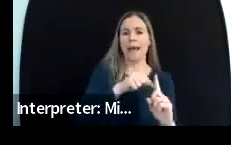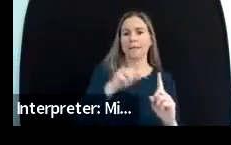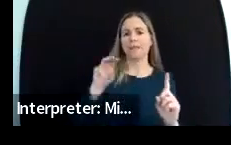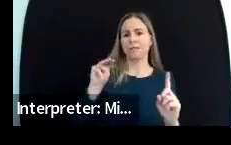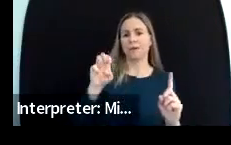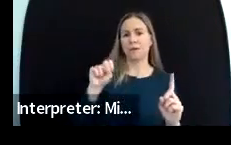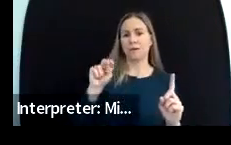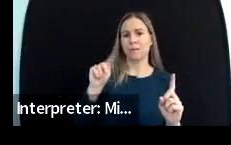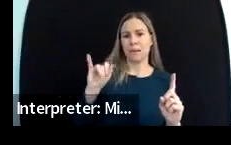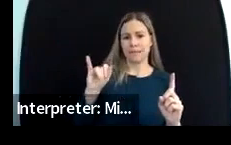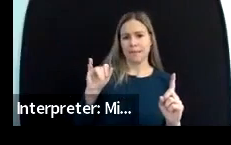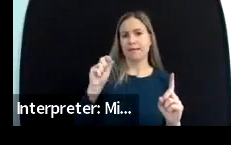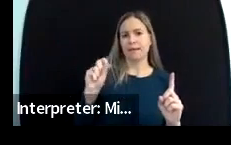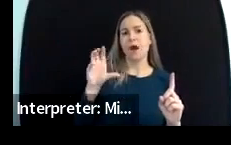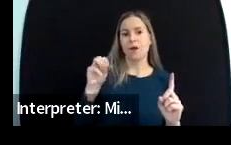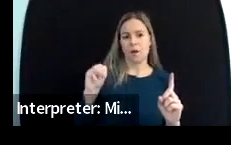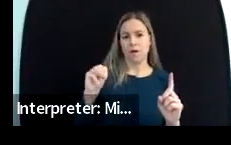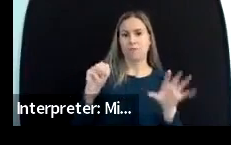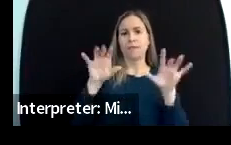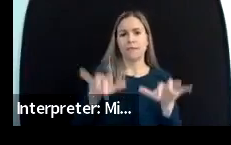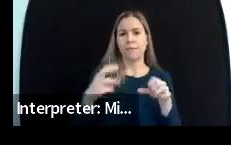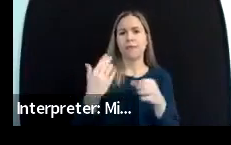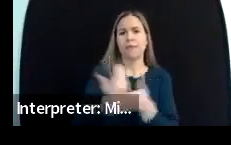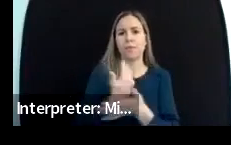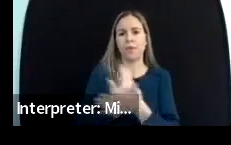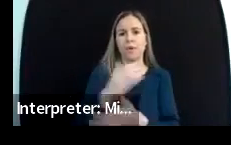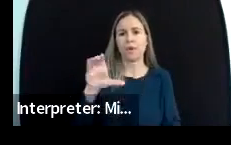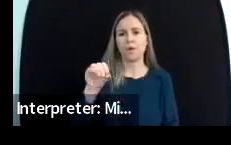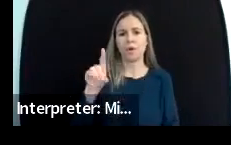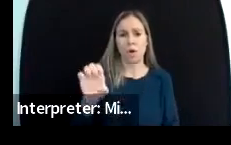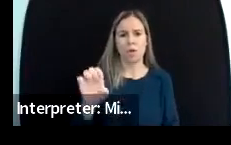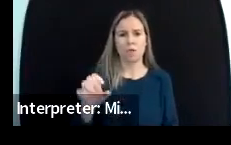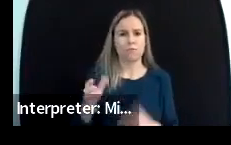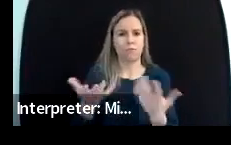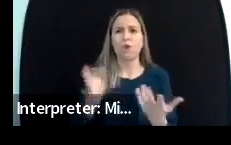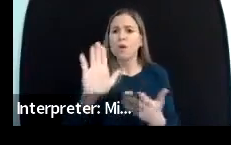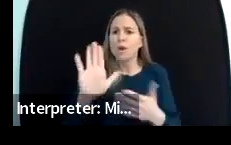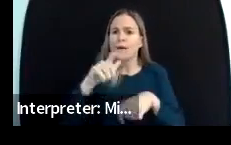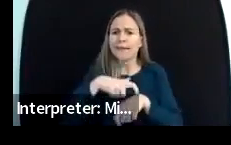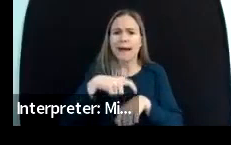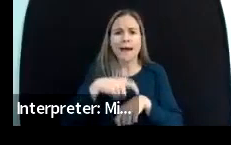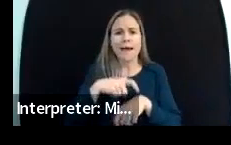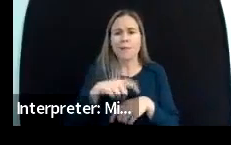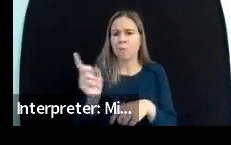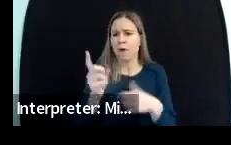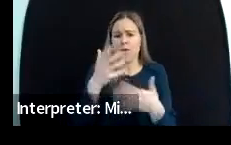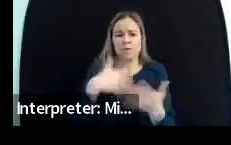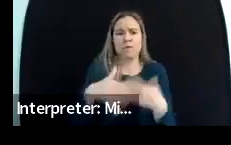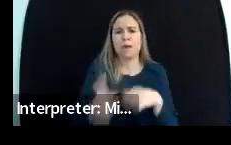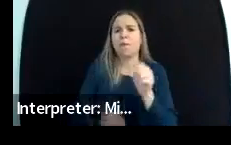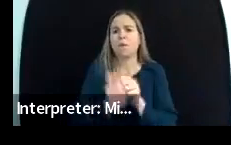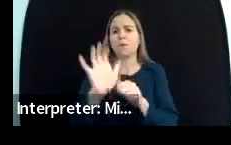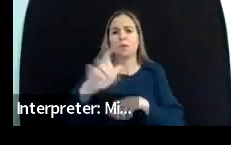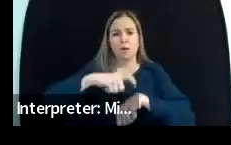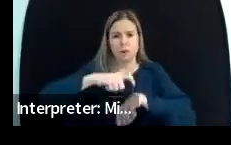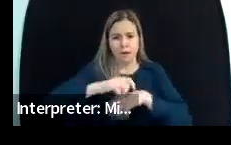code, and just ask, where do you spend most of your time? Either working, if you're working in the field specifically,